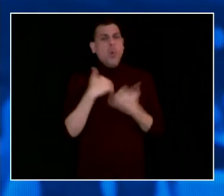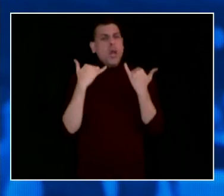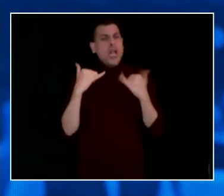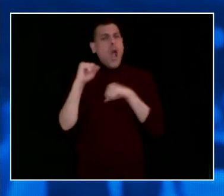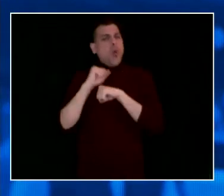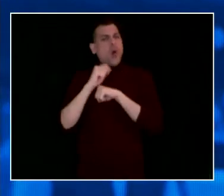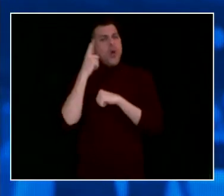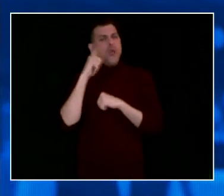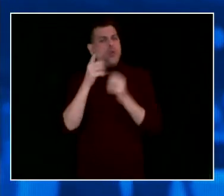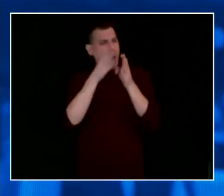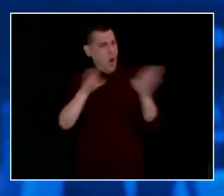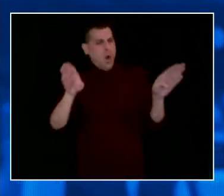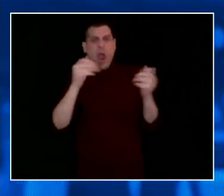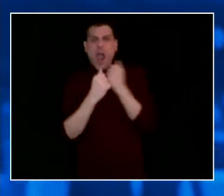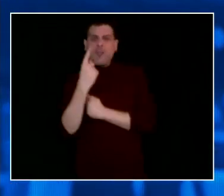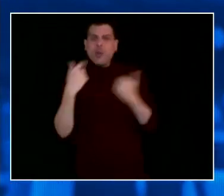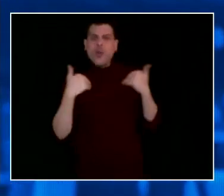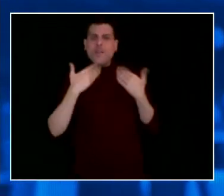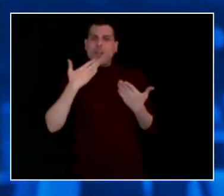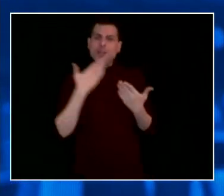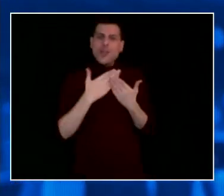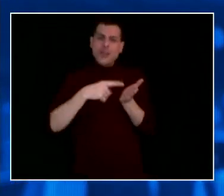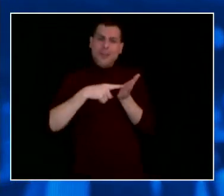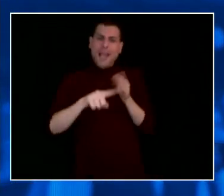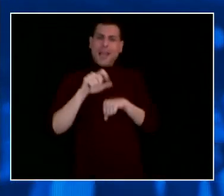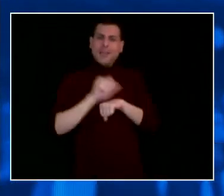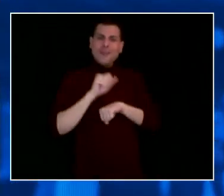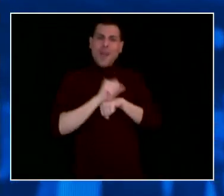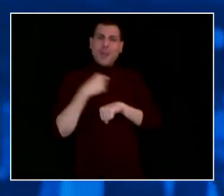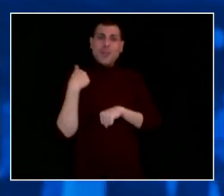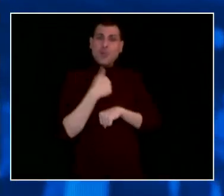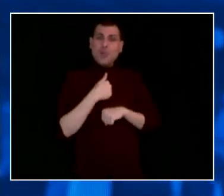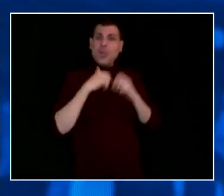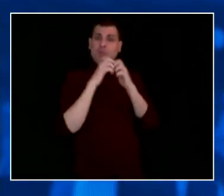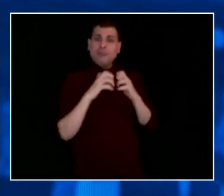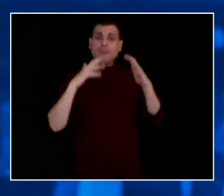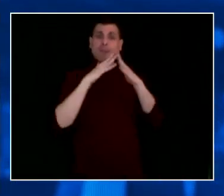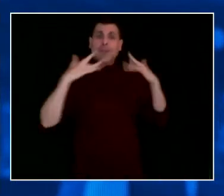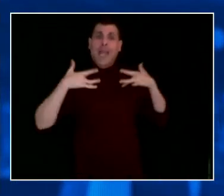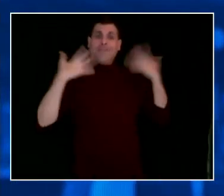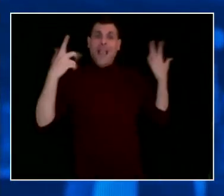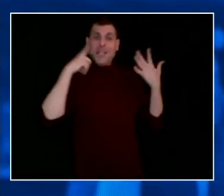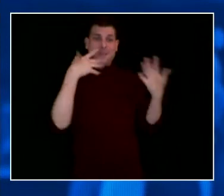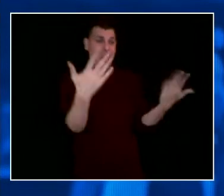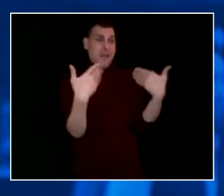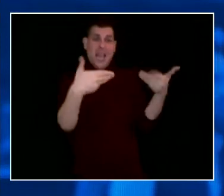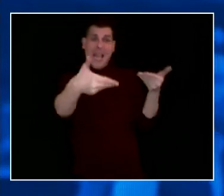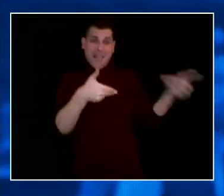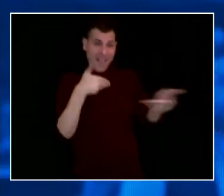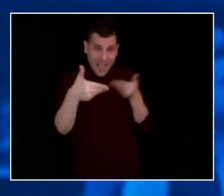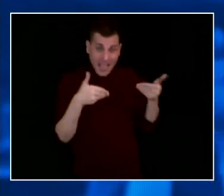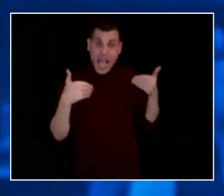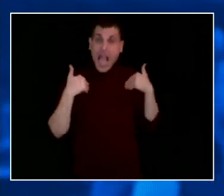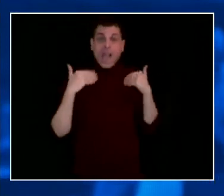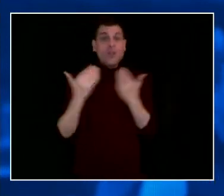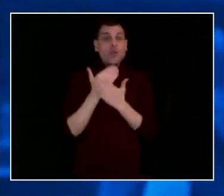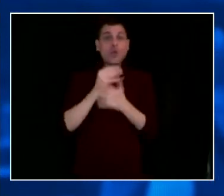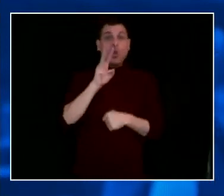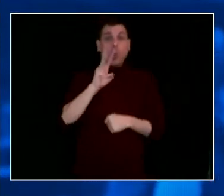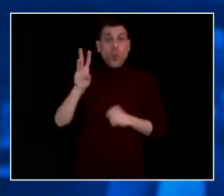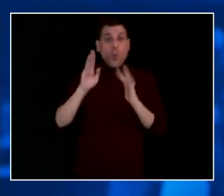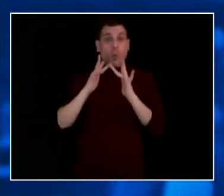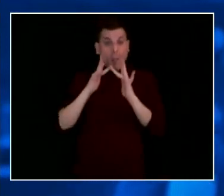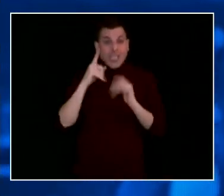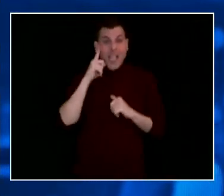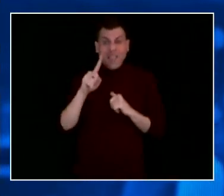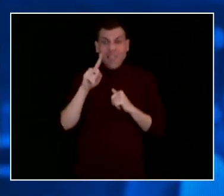Jobs NYC. We held hiring halls all across the city, created a new website, and connected nearly 8,500 New Yorkers to